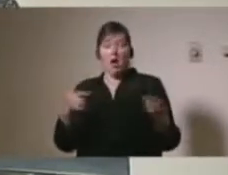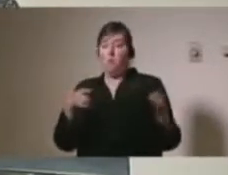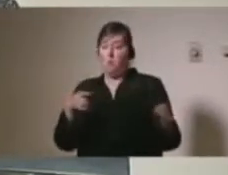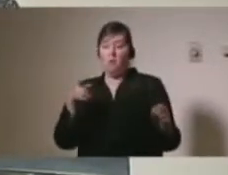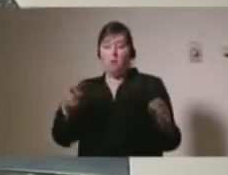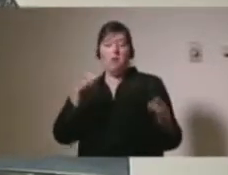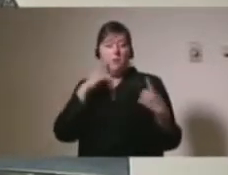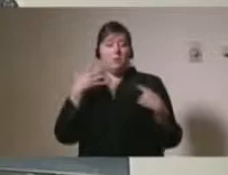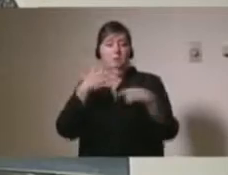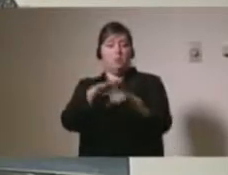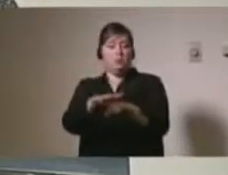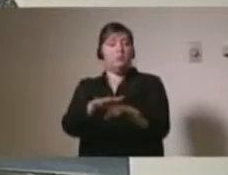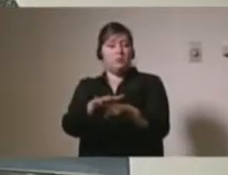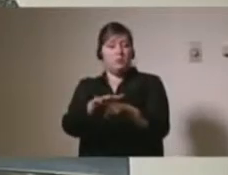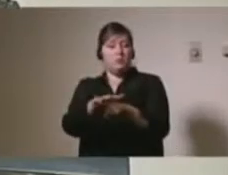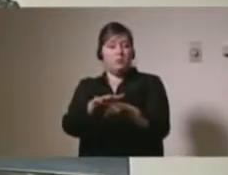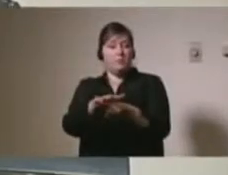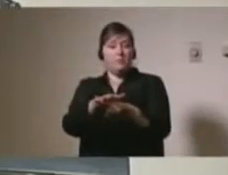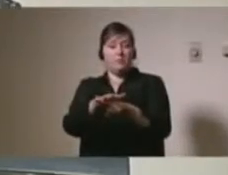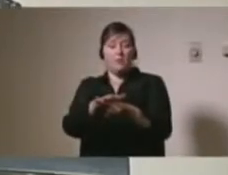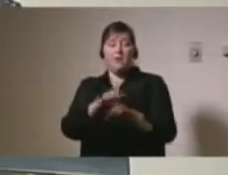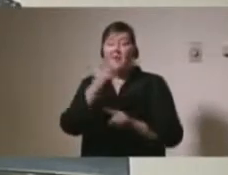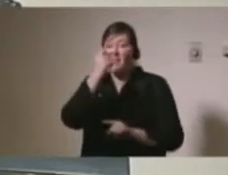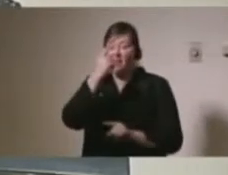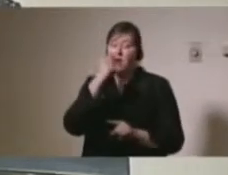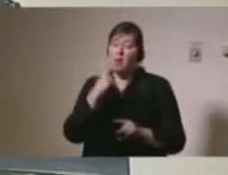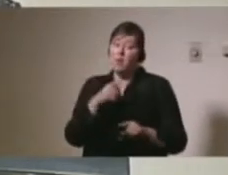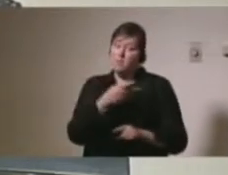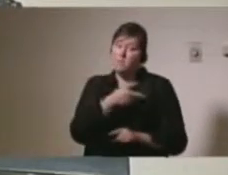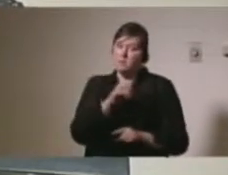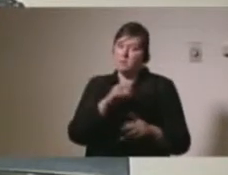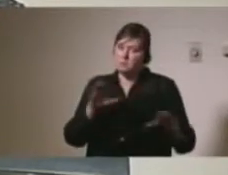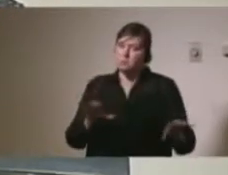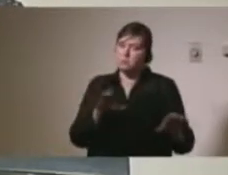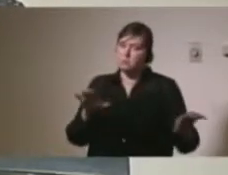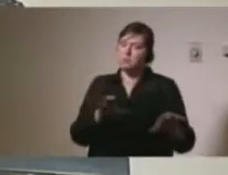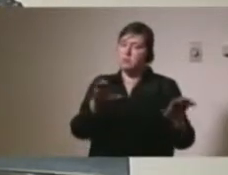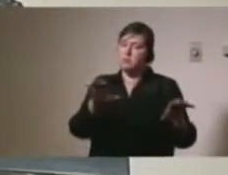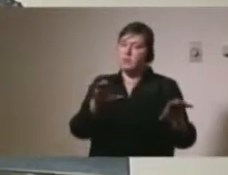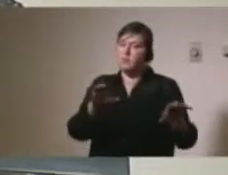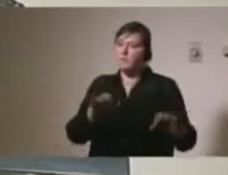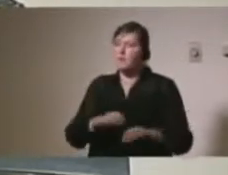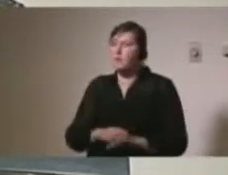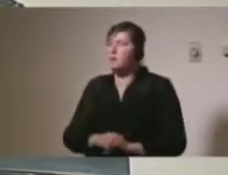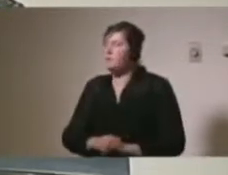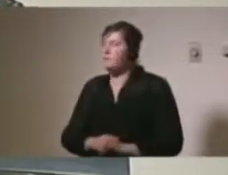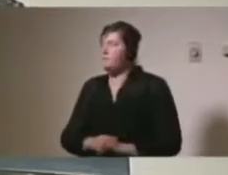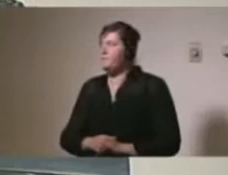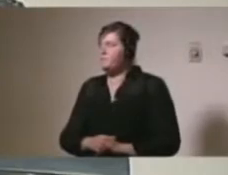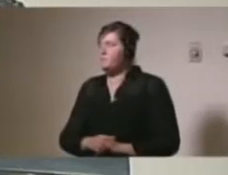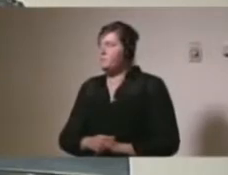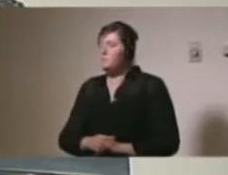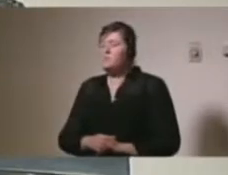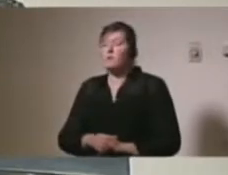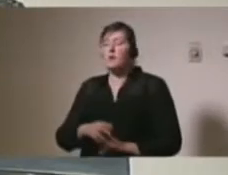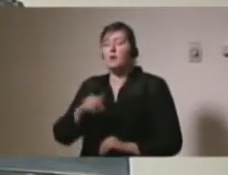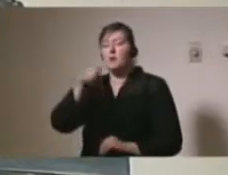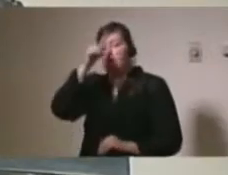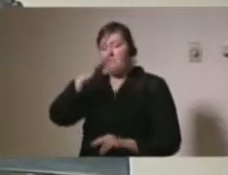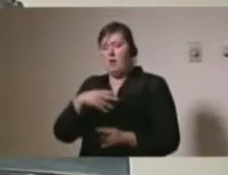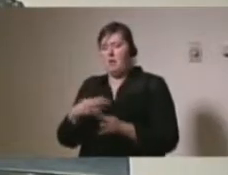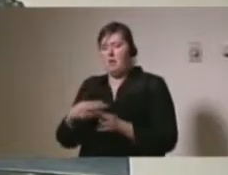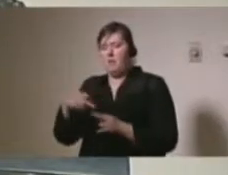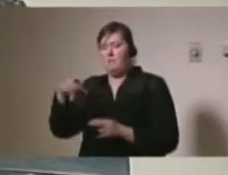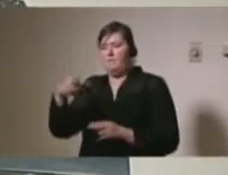with a lot of work for the postal office, because the Philippe Ball was president of the postal bank,